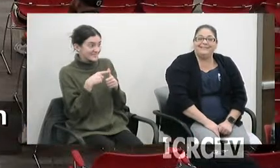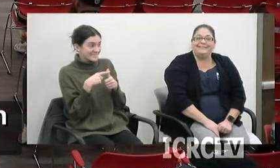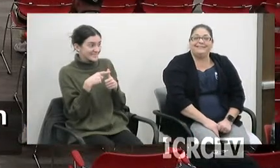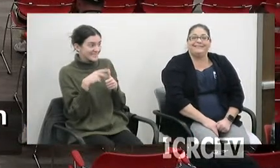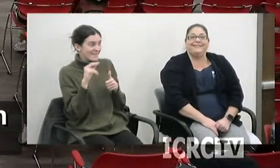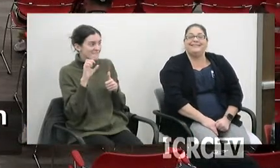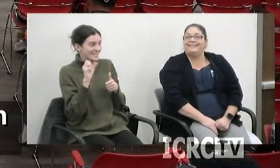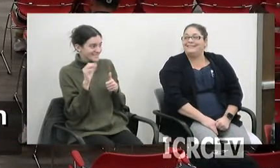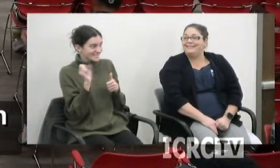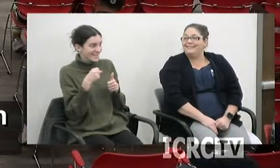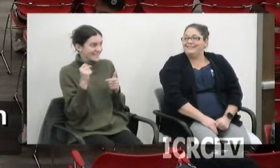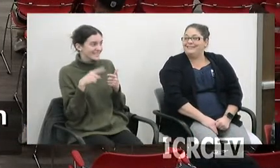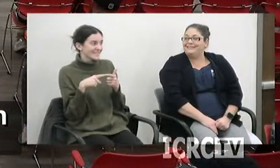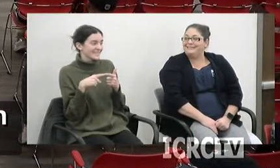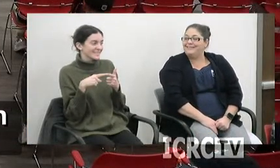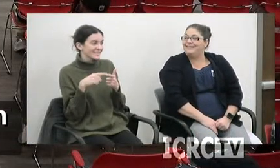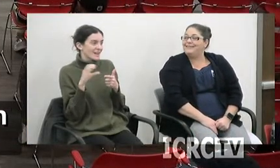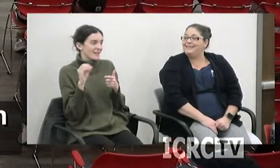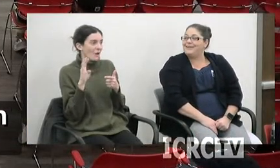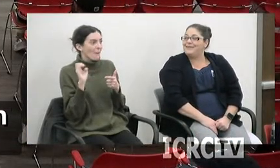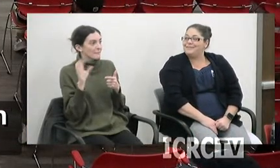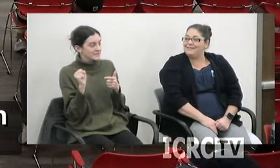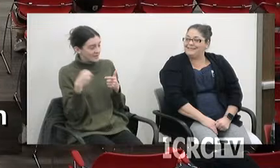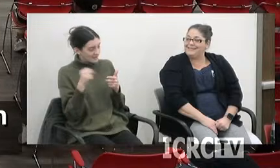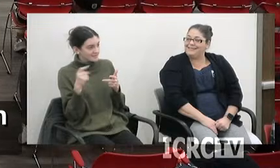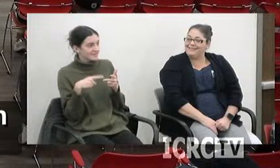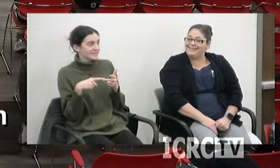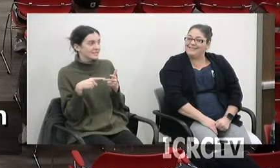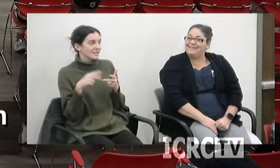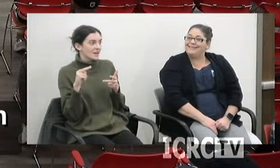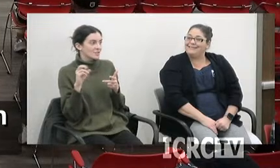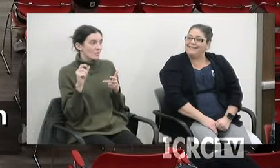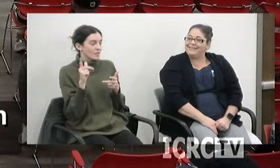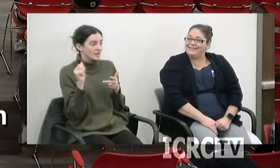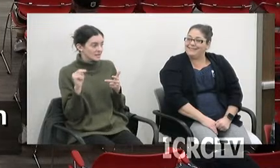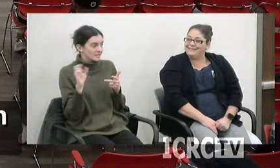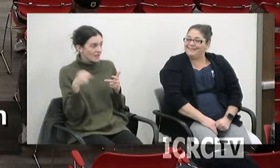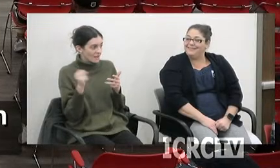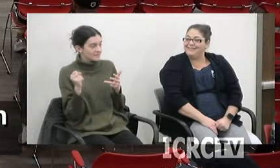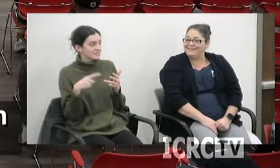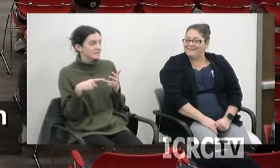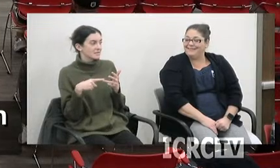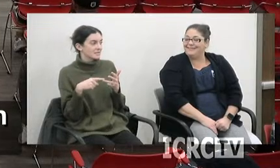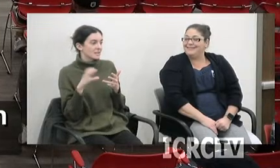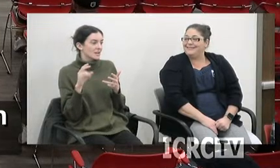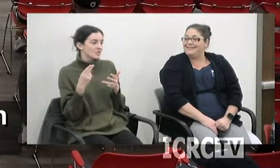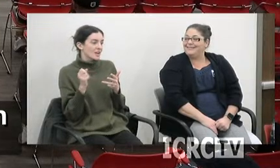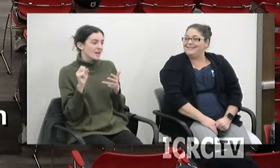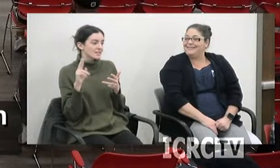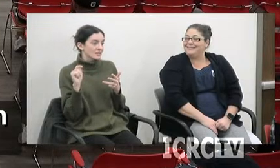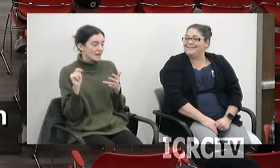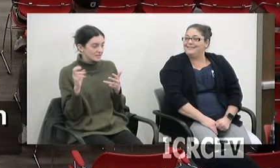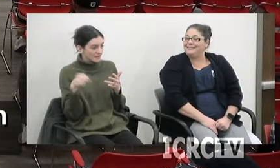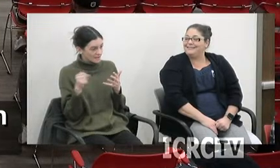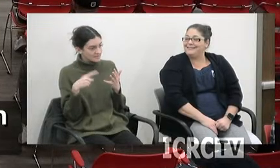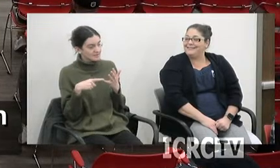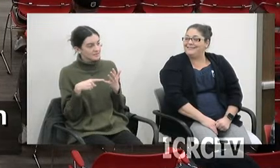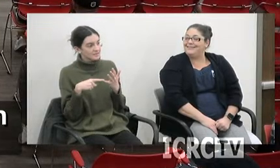Mason, Yes. Mr. Combs. Yes. Mrs. Nolan, Yes. Mrs. Chestnut, Yes.